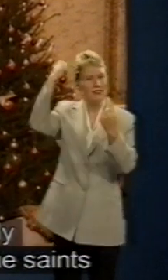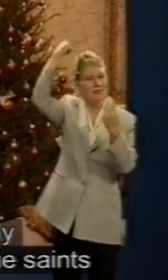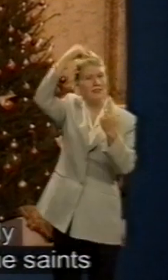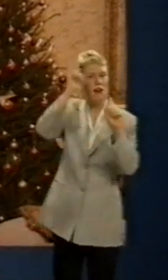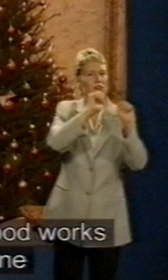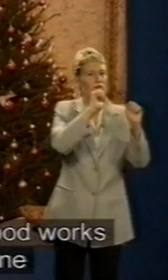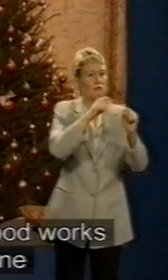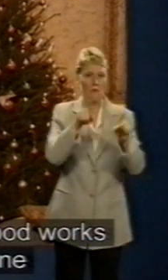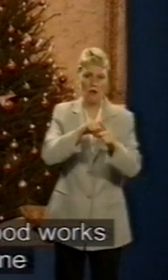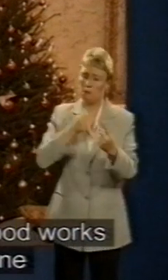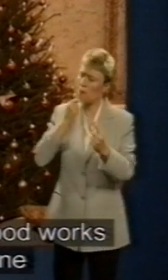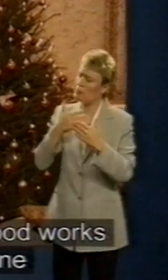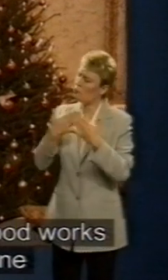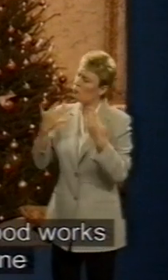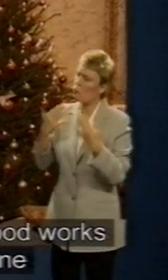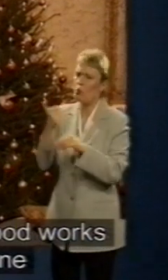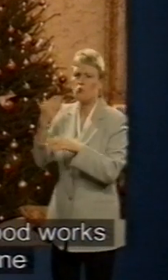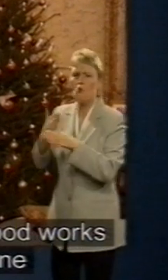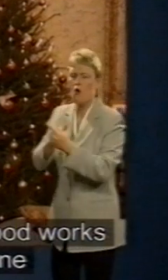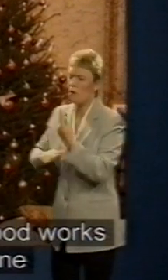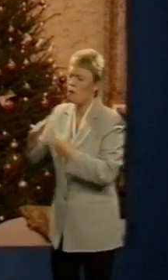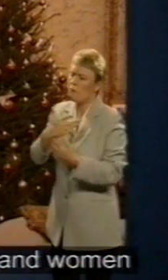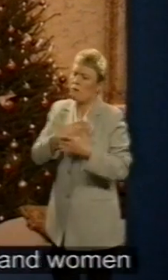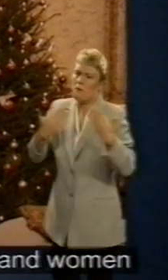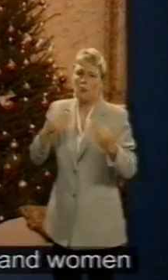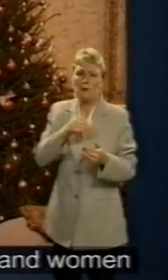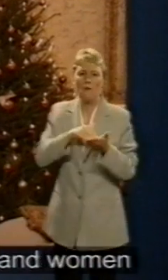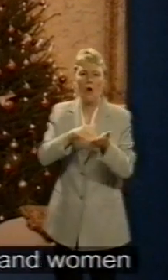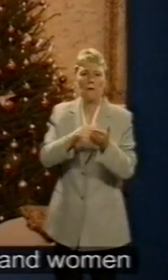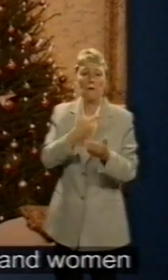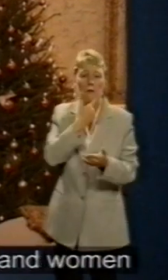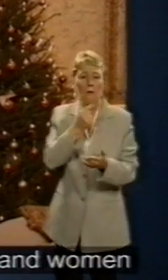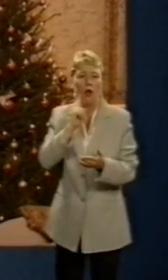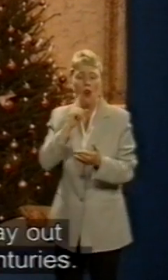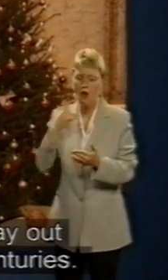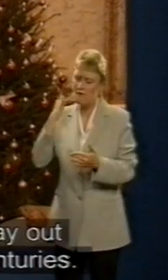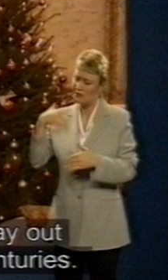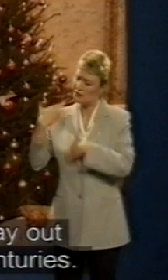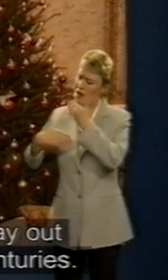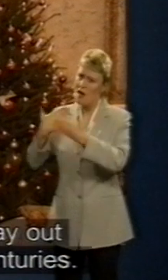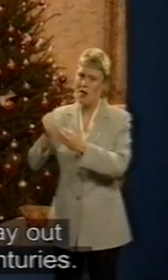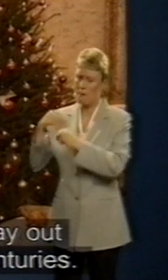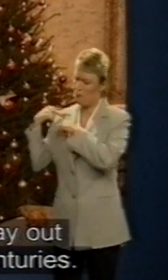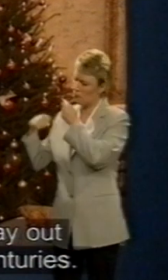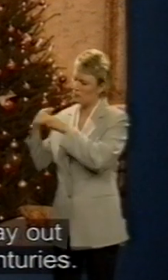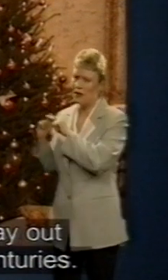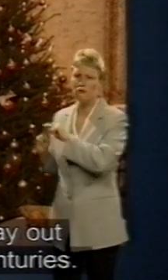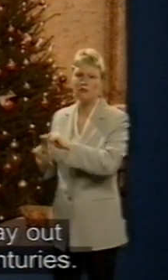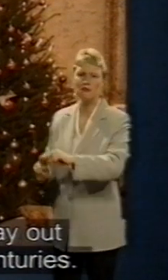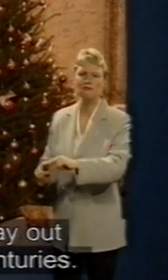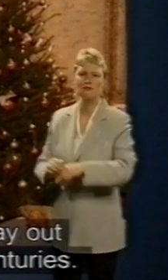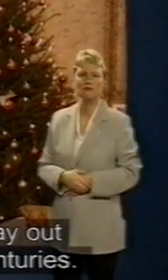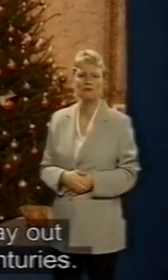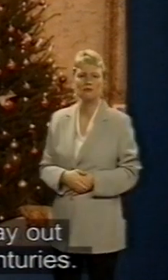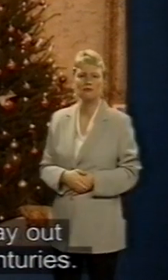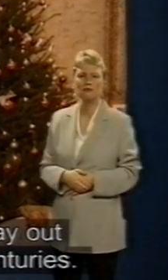saints, but also in the good works quietly done by millions of men and women day in and day out through the